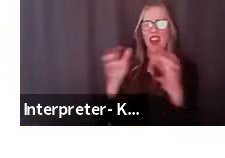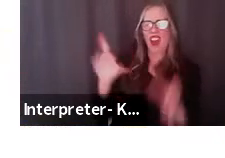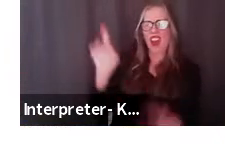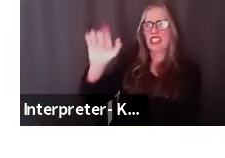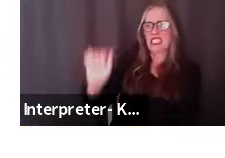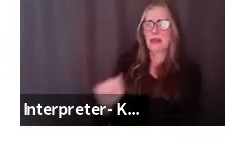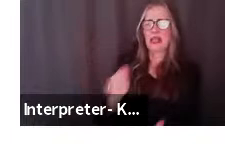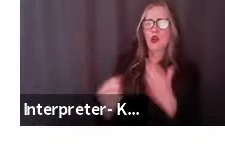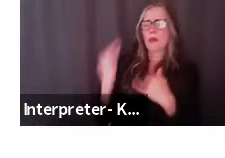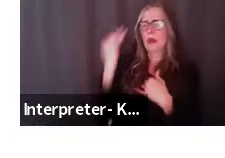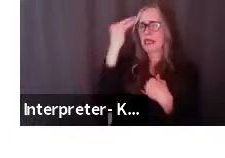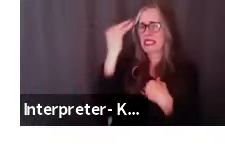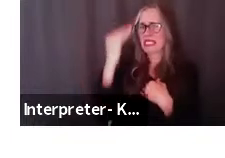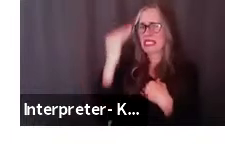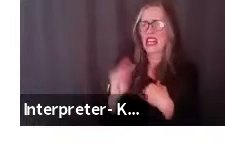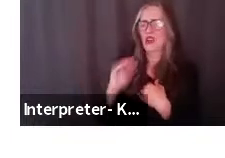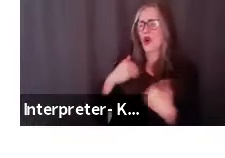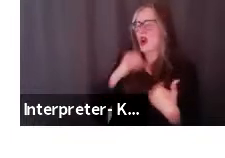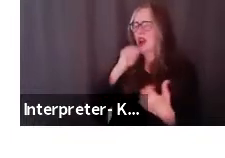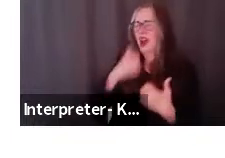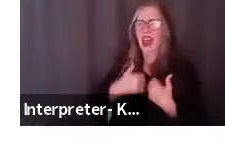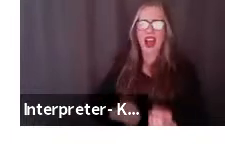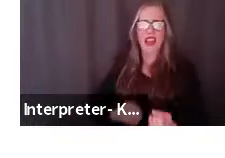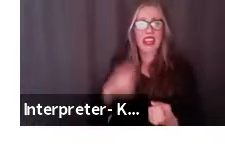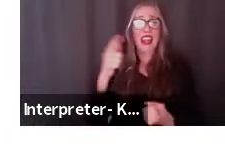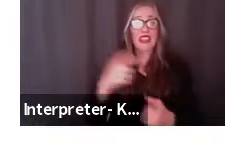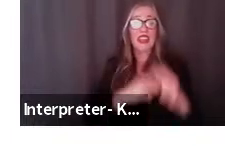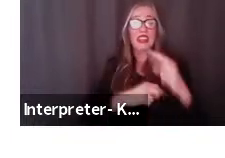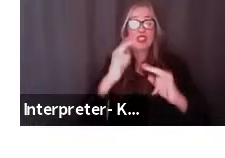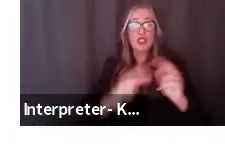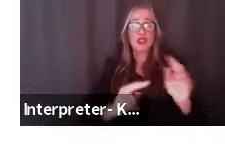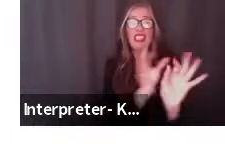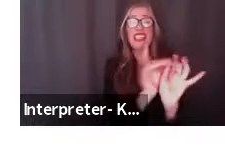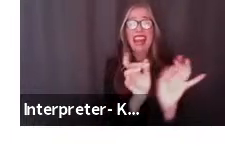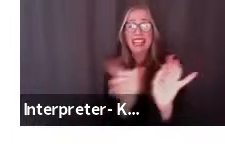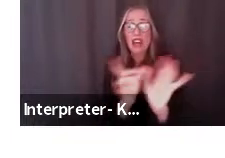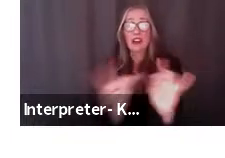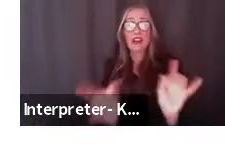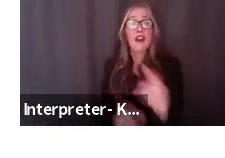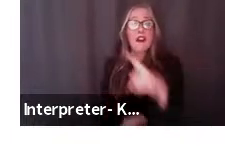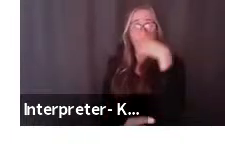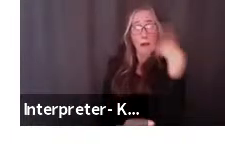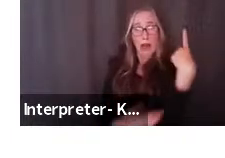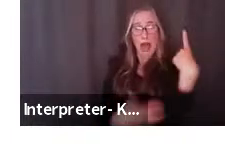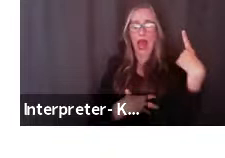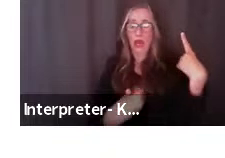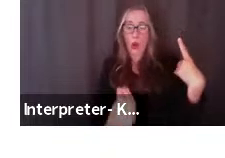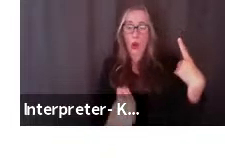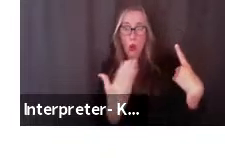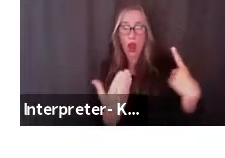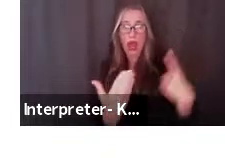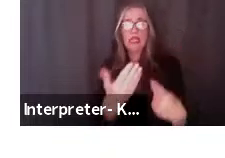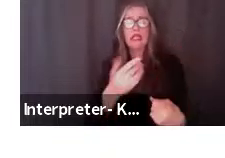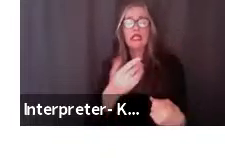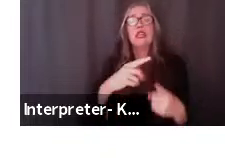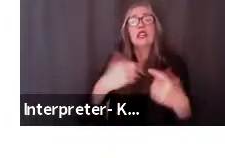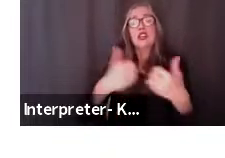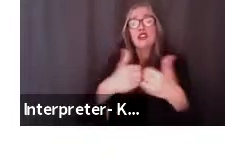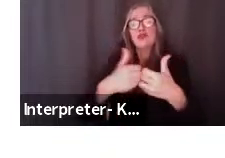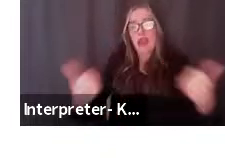racialization of asians disrupted the predominant american narrative of the black white racial dichotomy immigration